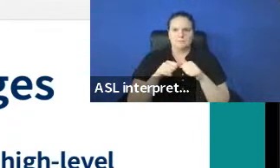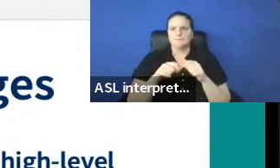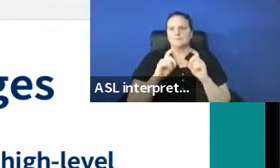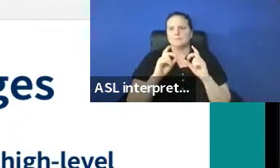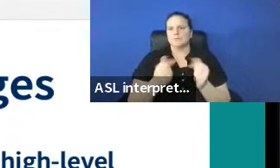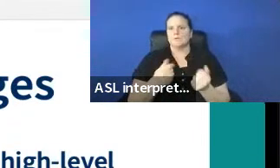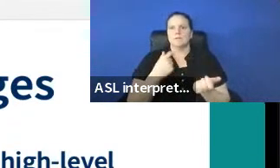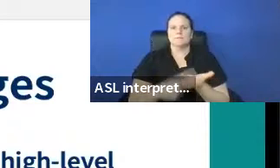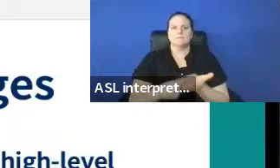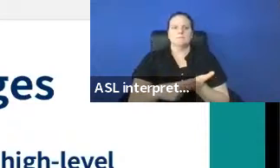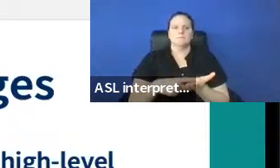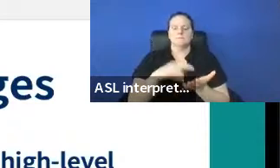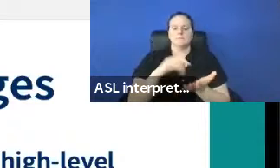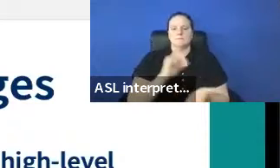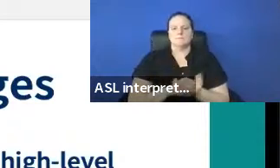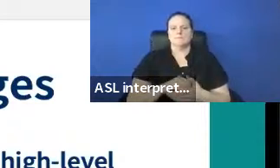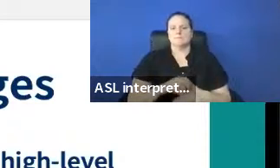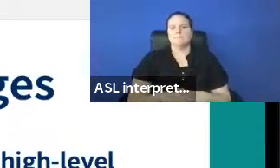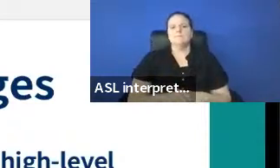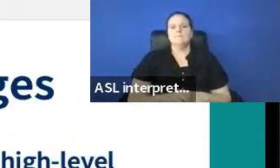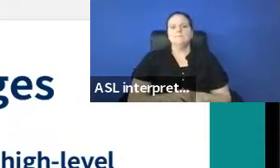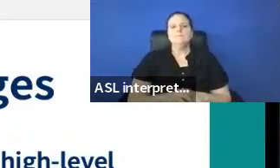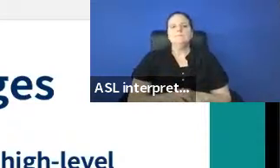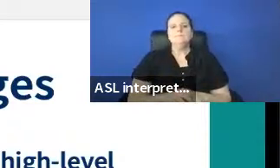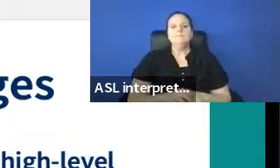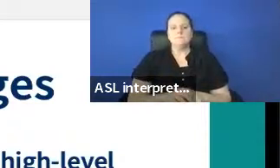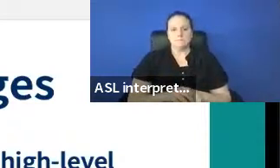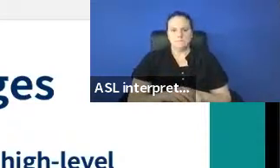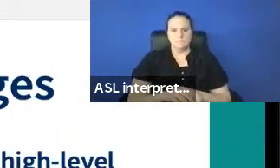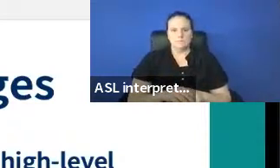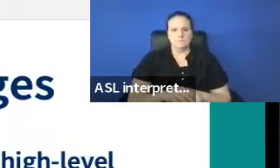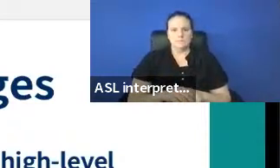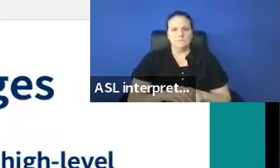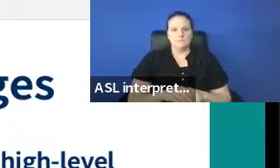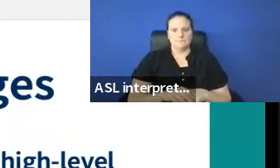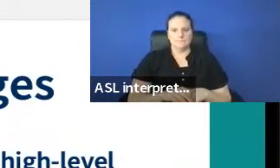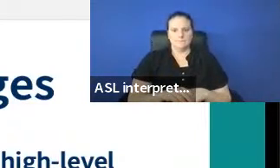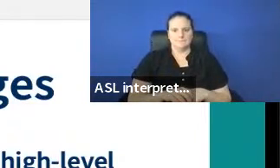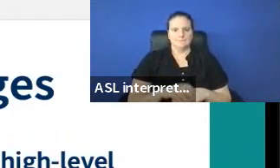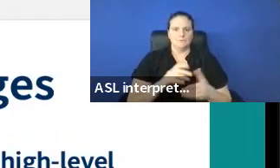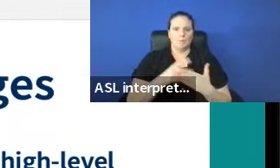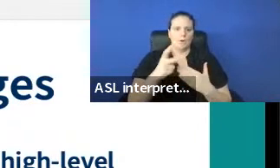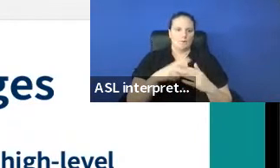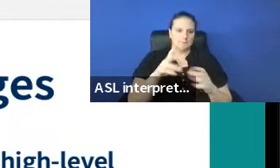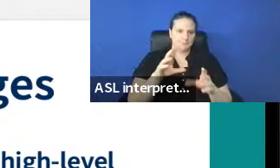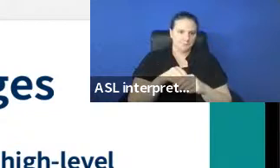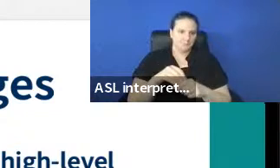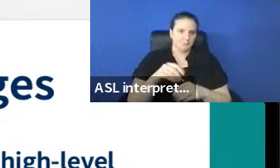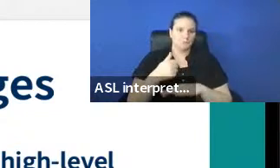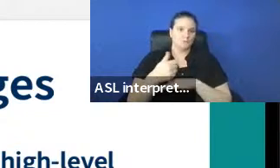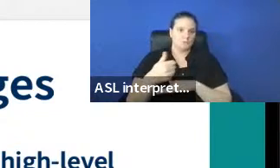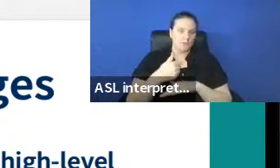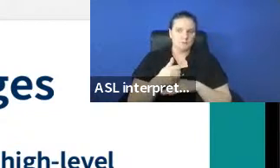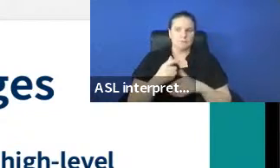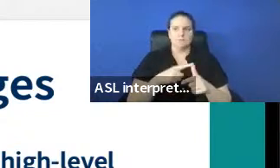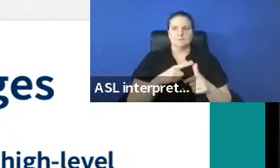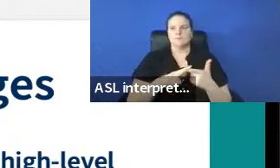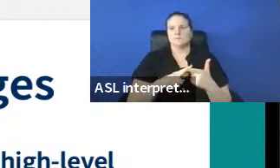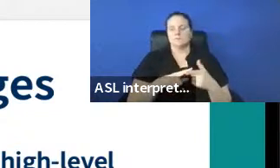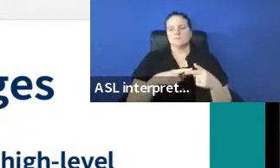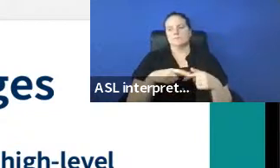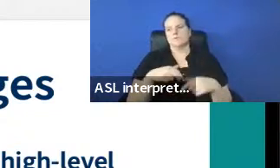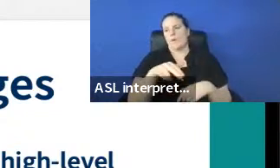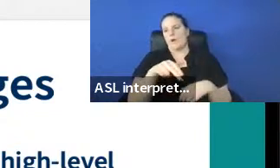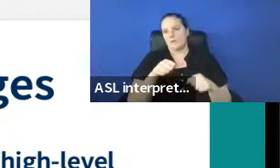go through those. The program does include transit, walk, bike, and